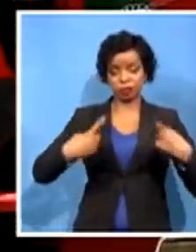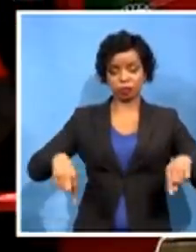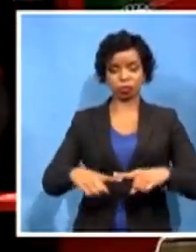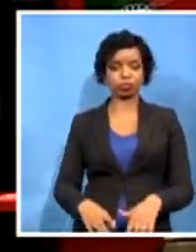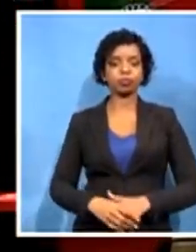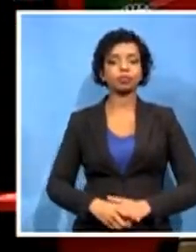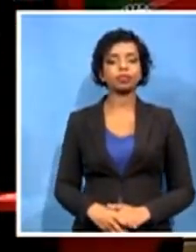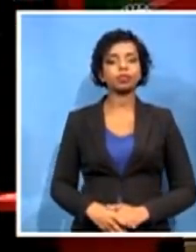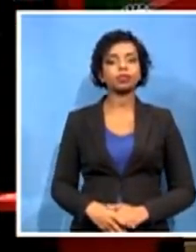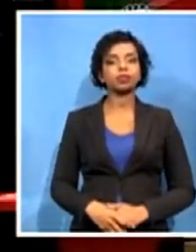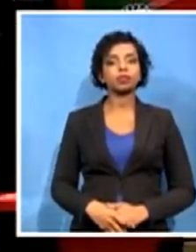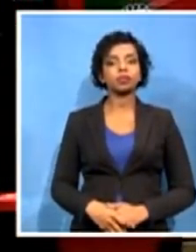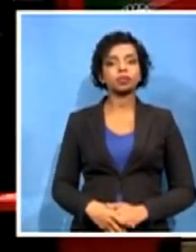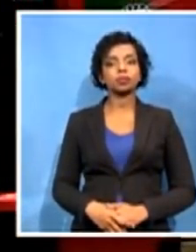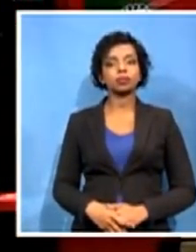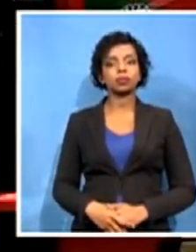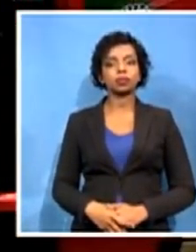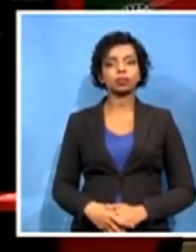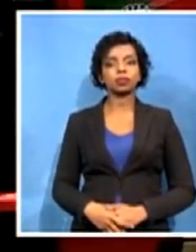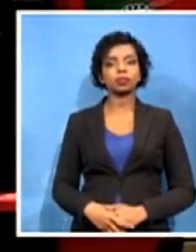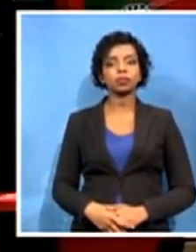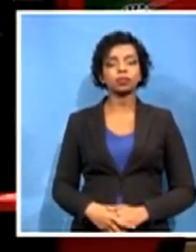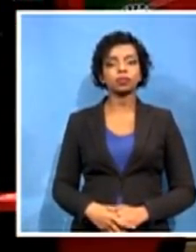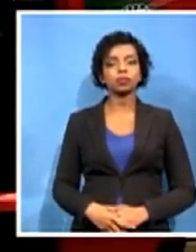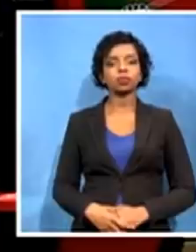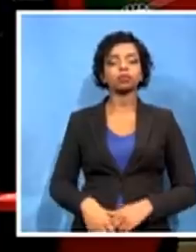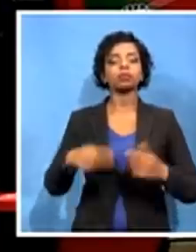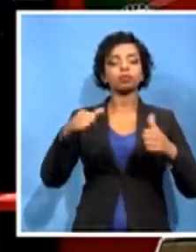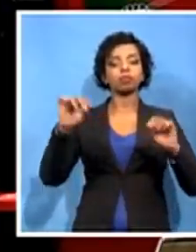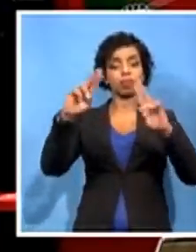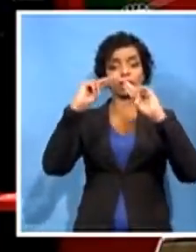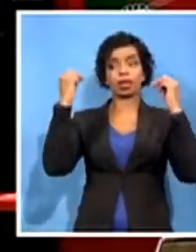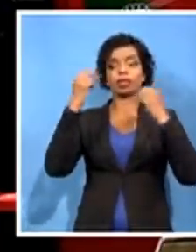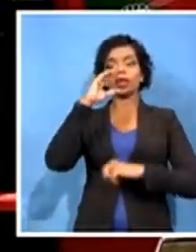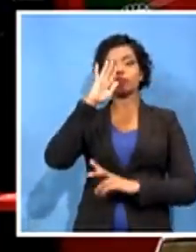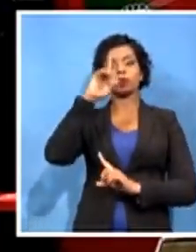We've got our national spokesperson, Commissar Buyane Pambo.